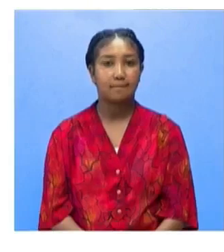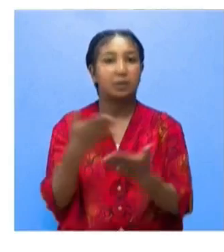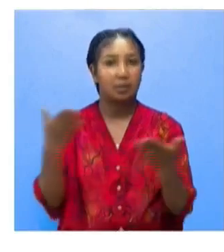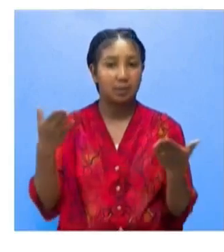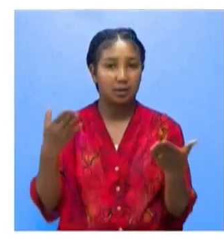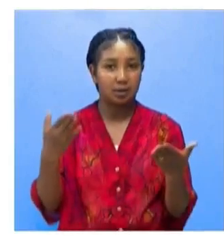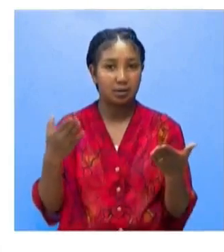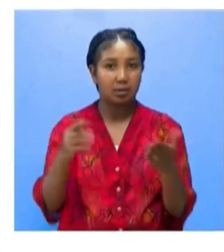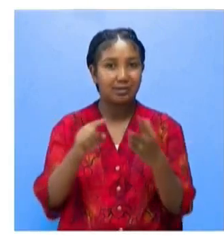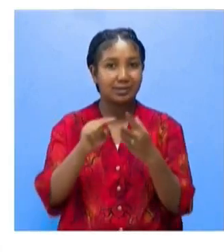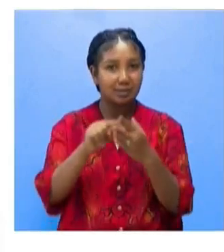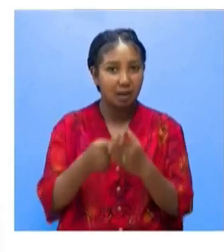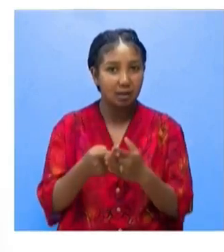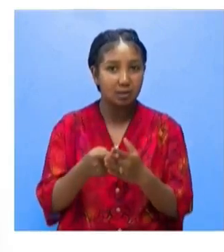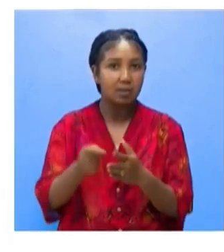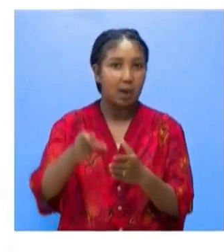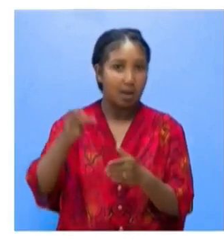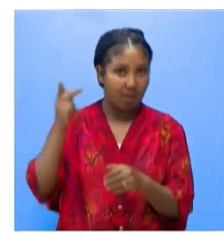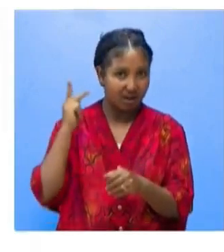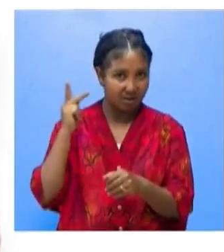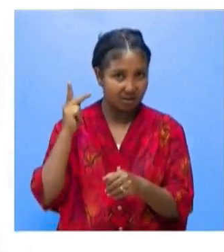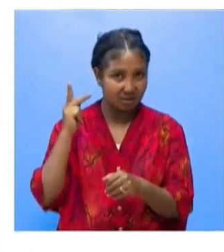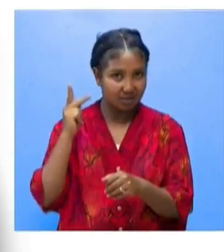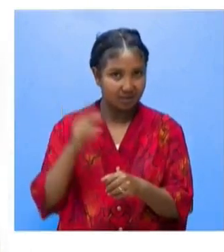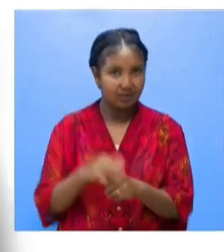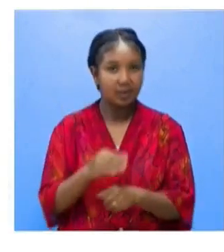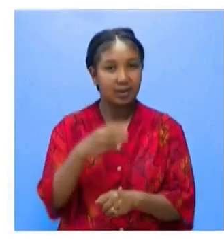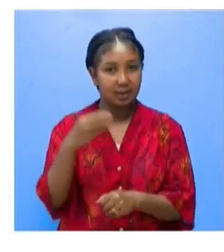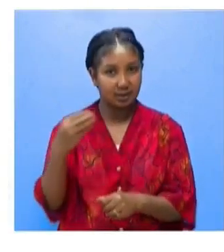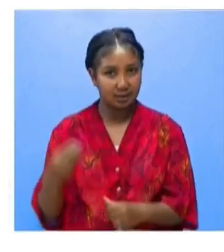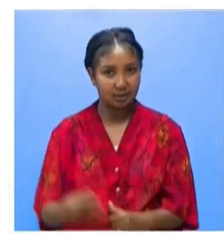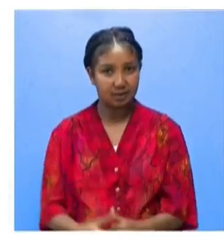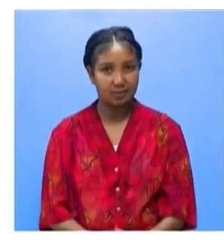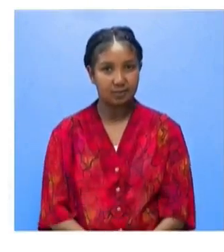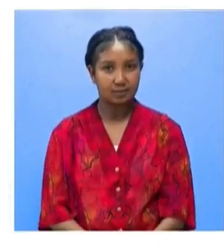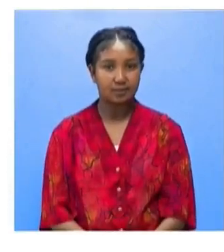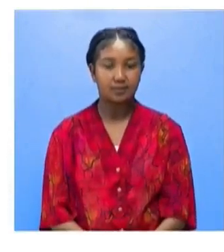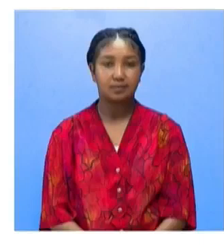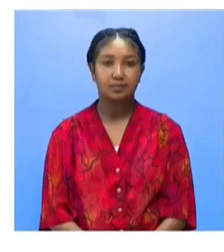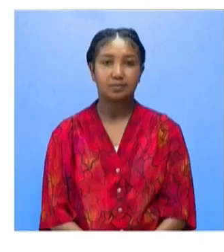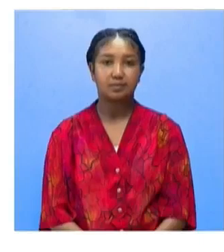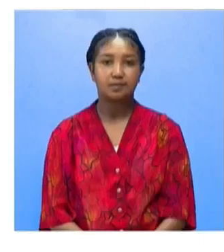Something started or began in the past and